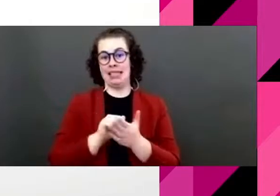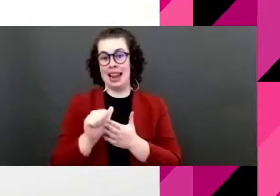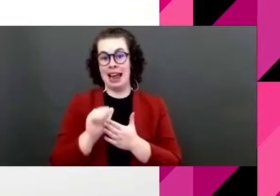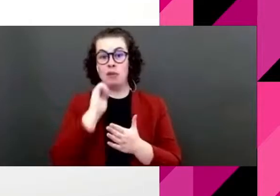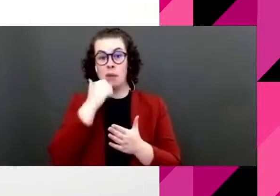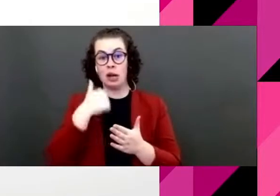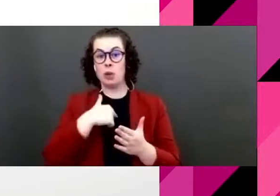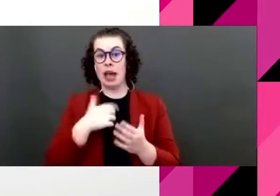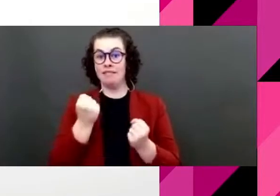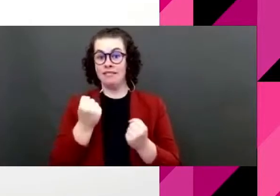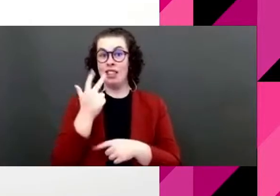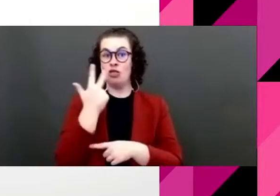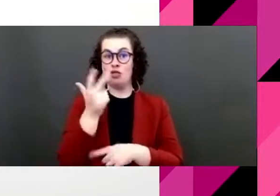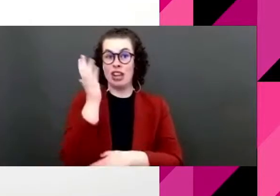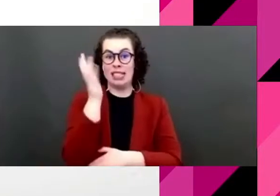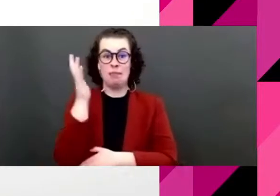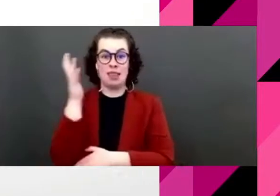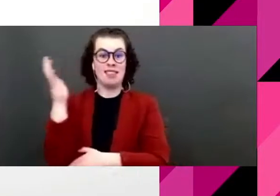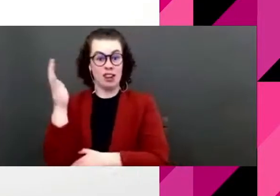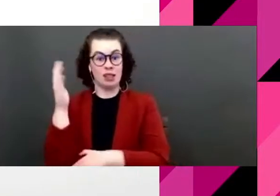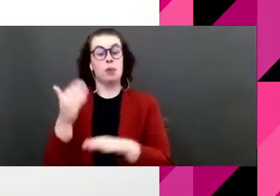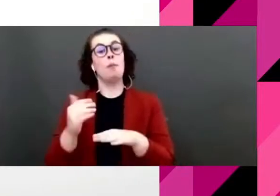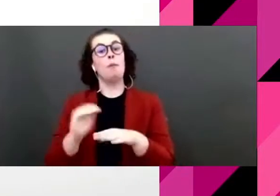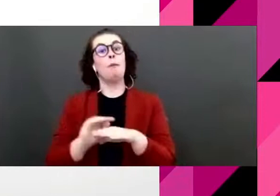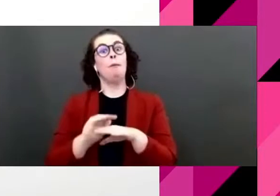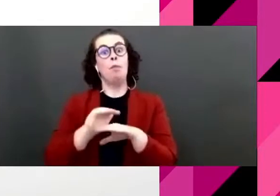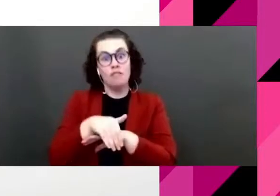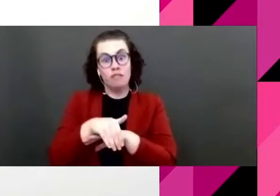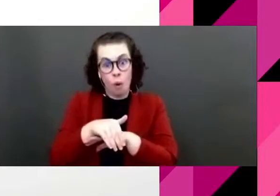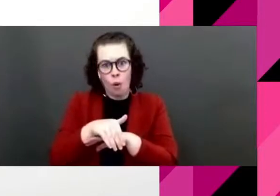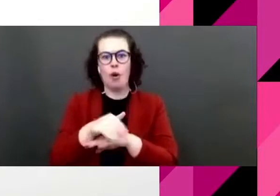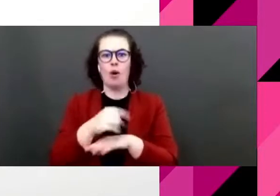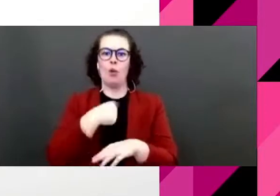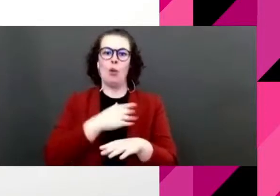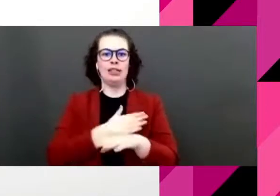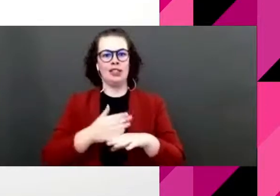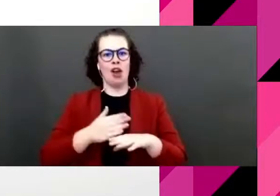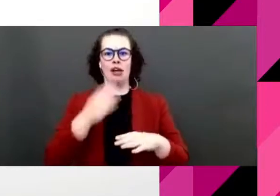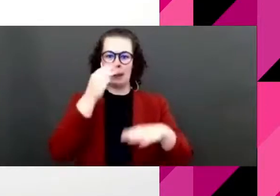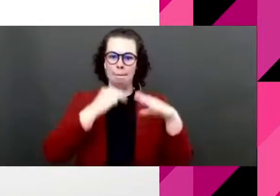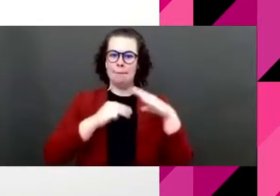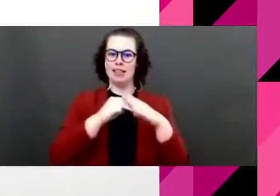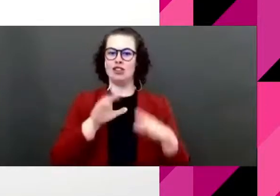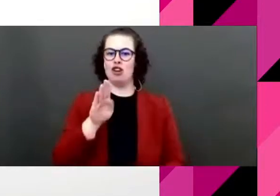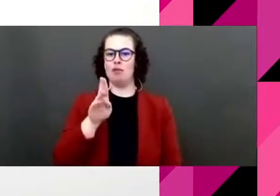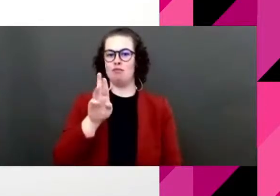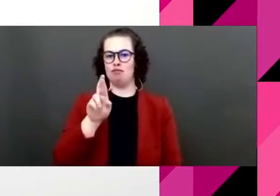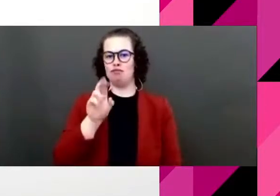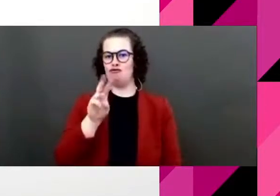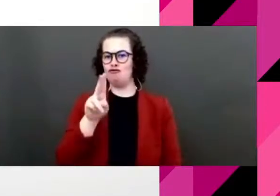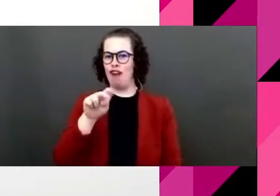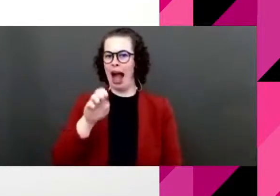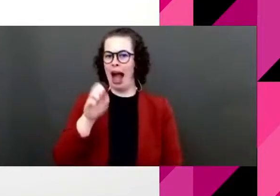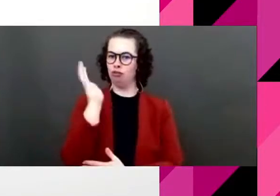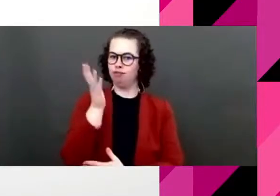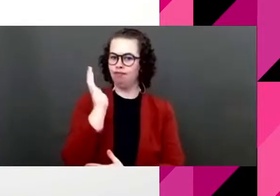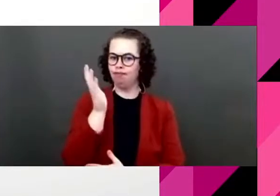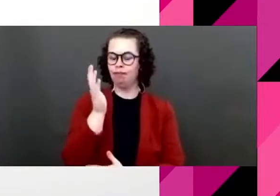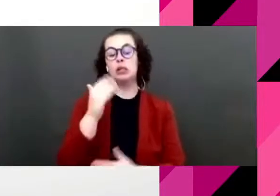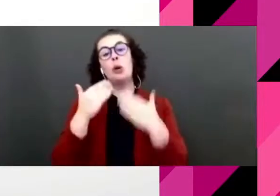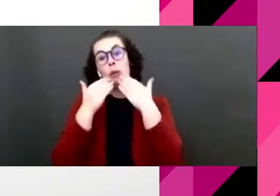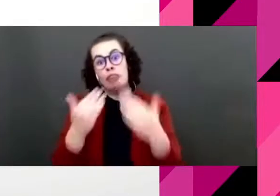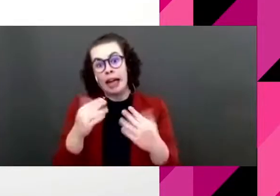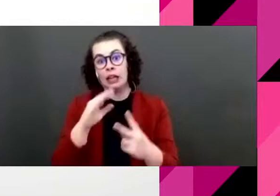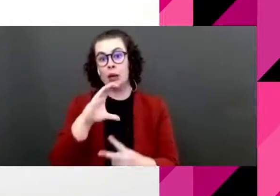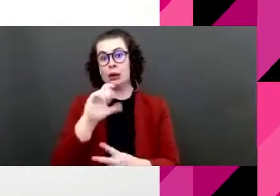speakers in the next session before we get to Minister Brown's contribution. But thank you again to